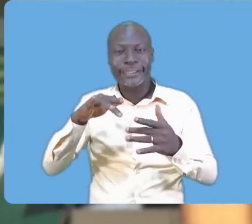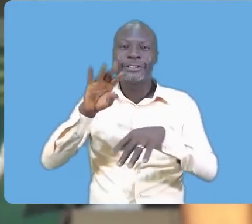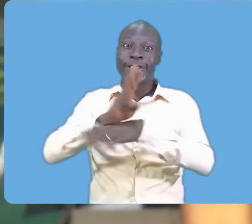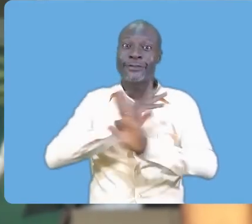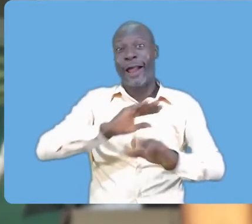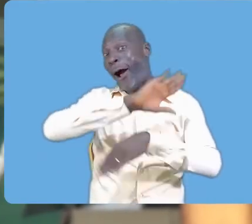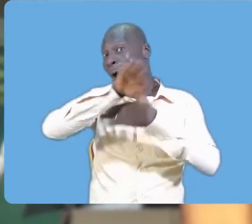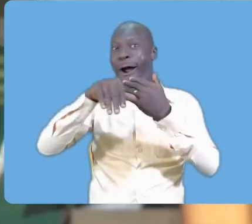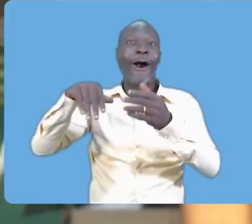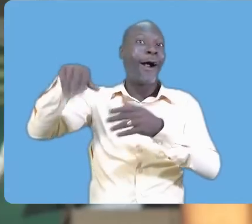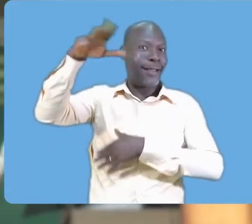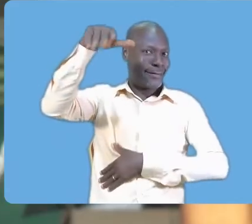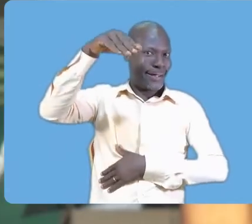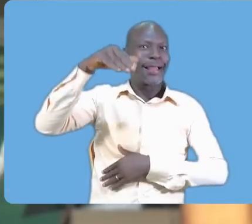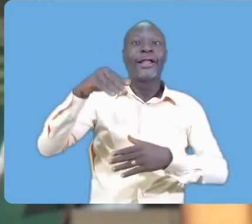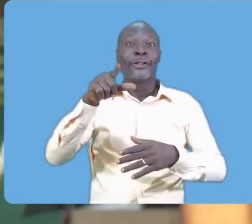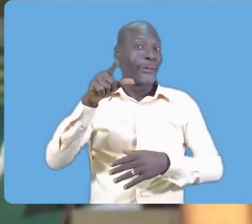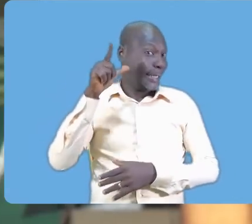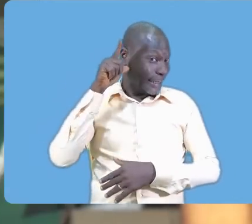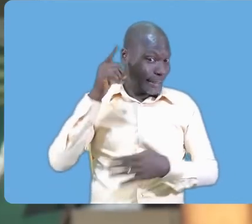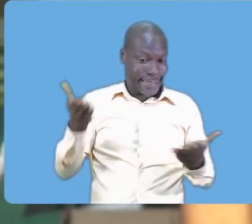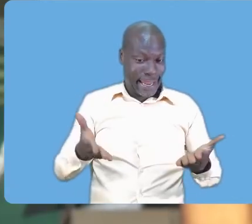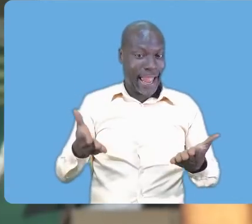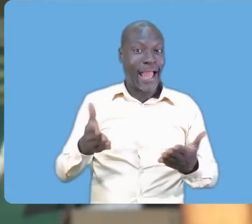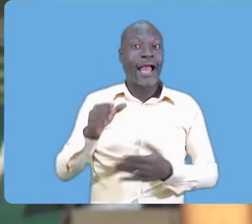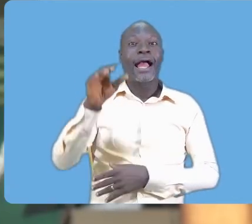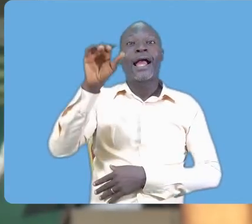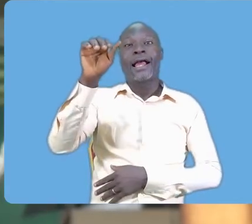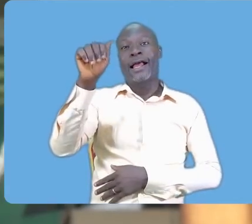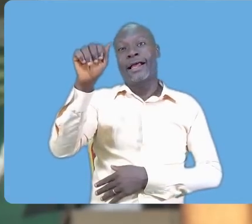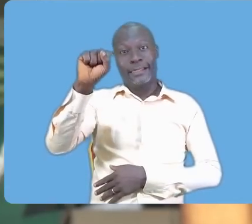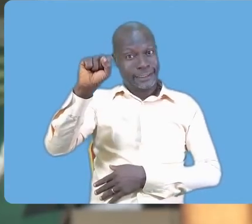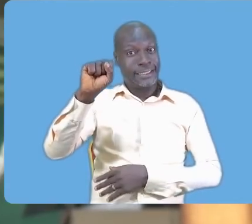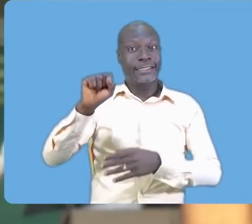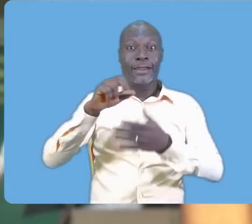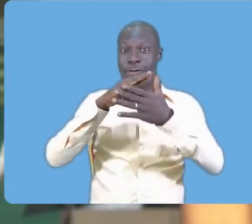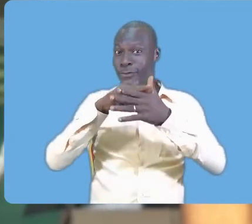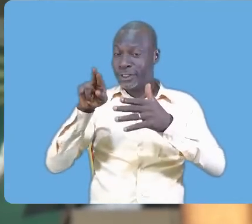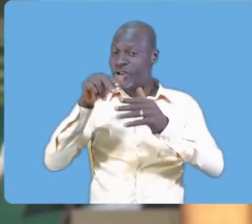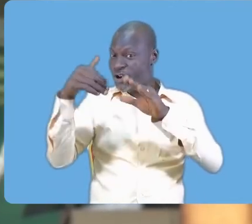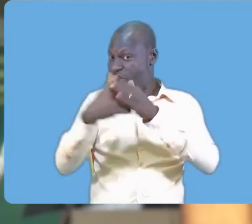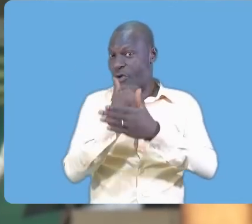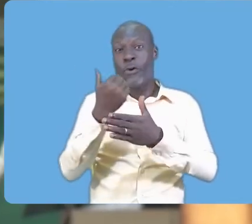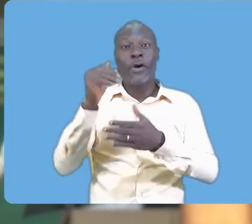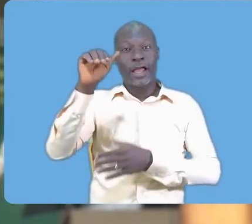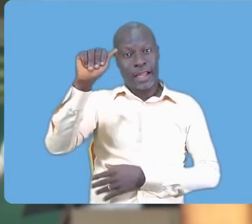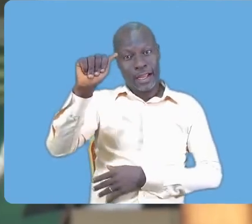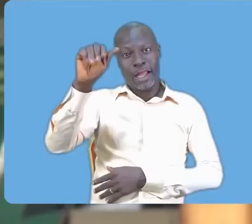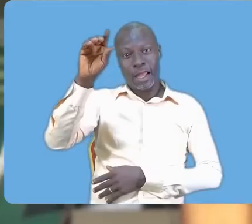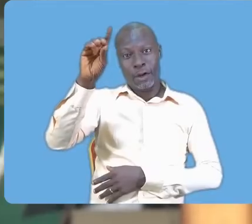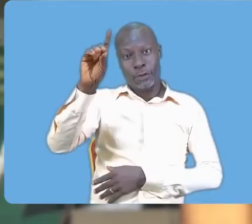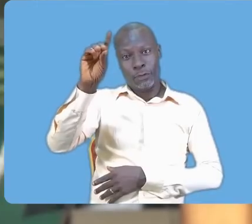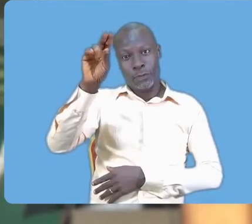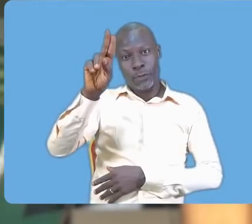no. And it's a wood tell me that's all Ashanti region. Nani titro no obey new adubiasia. A